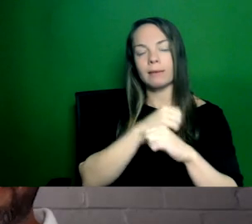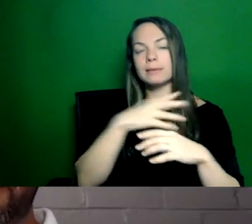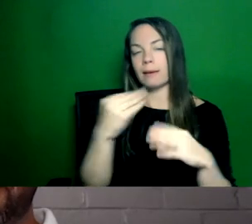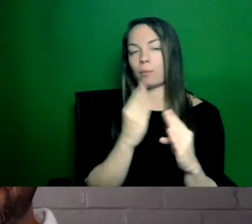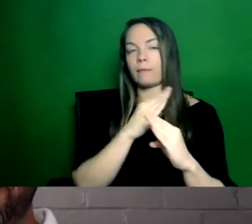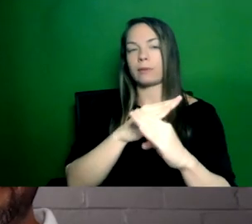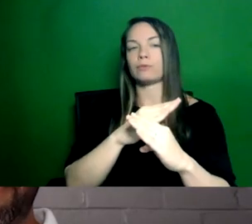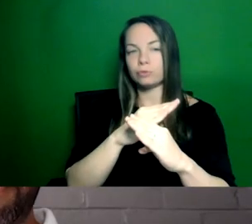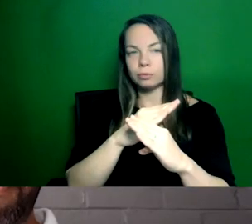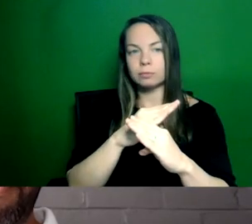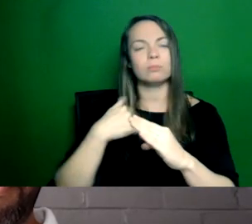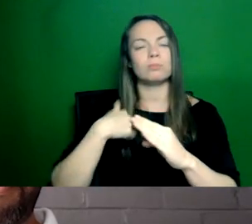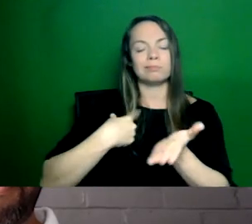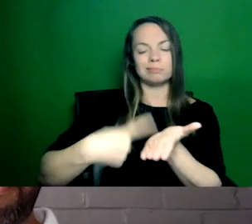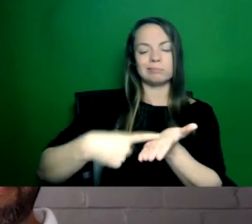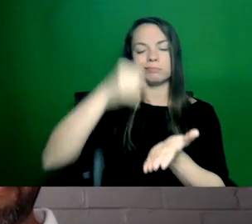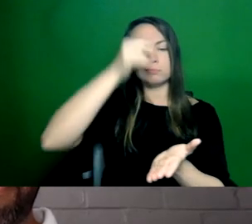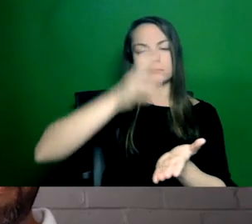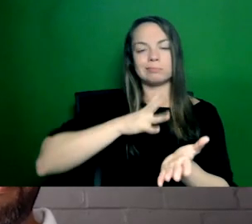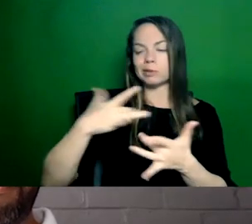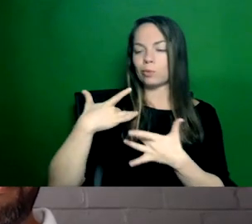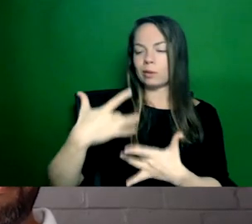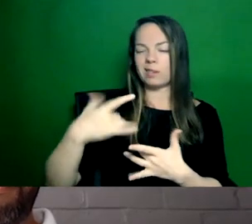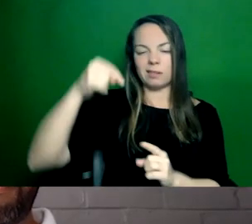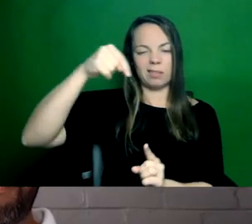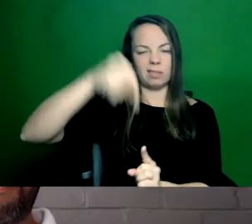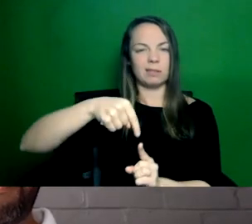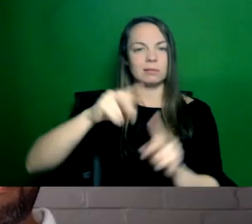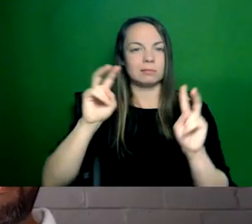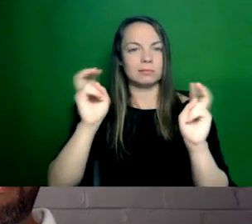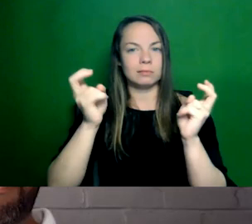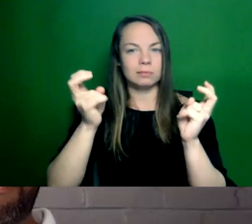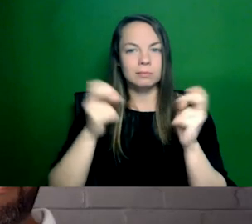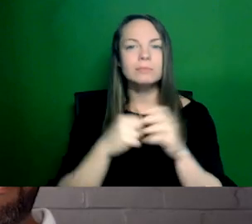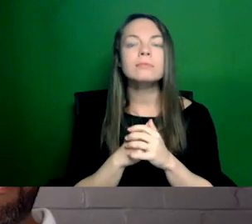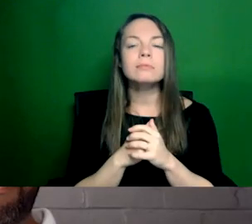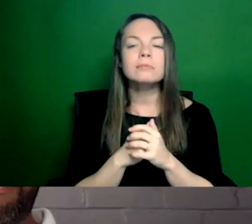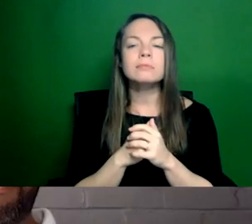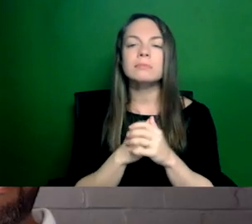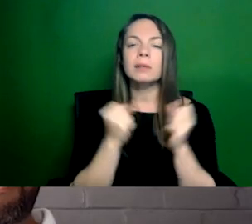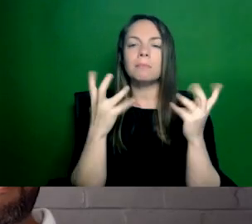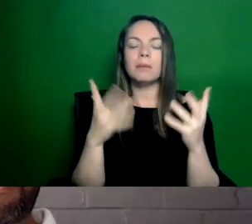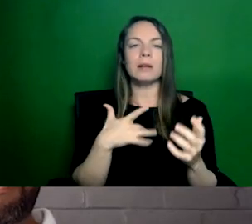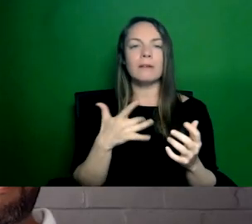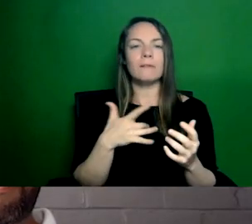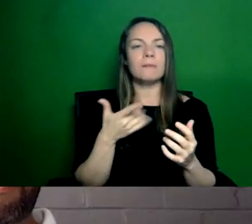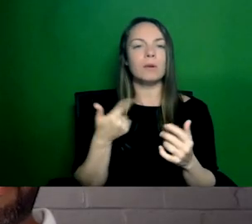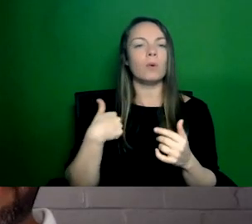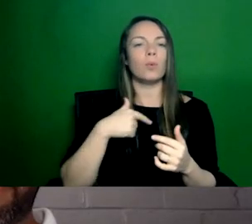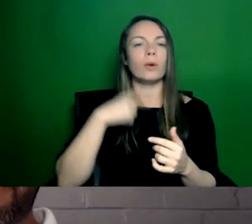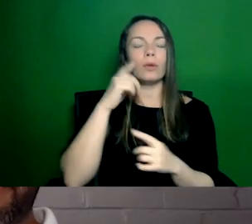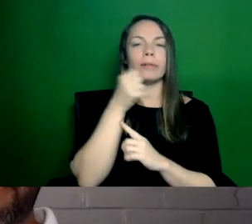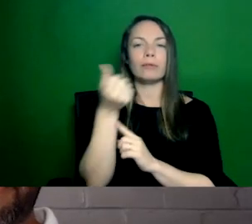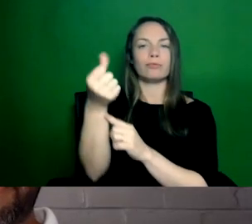often when we discuss masculinity in this context, many will feel that we are rejecting the idea of masculinity